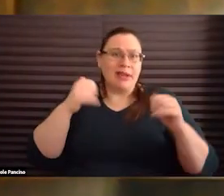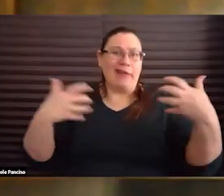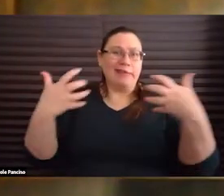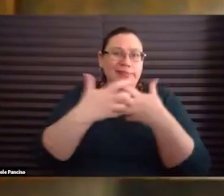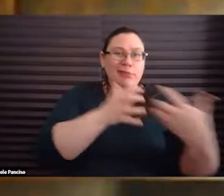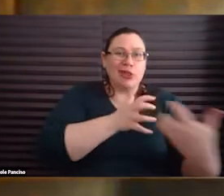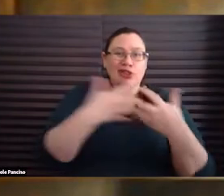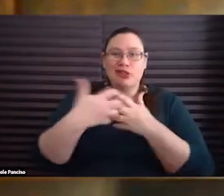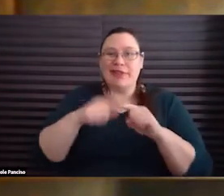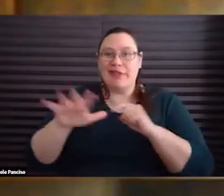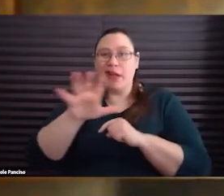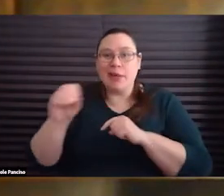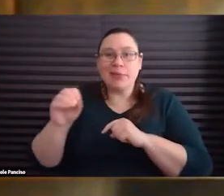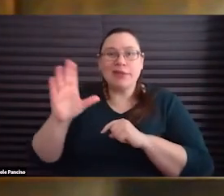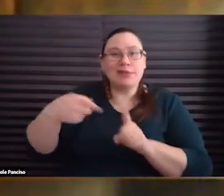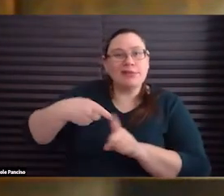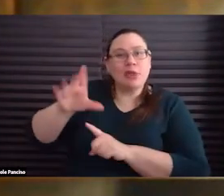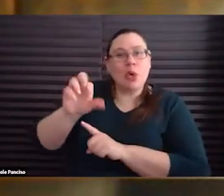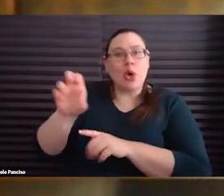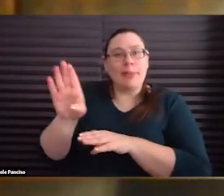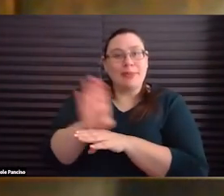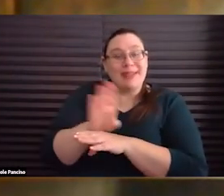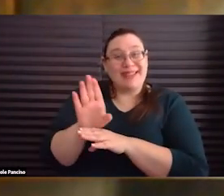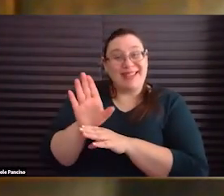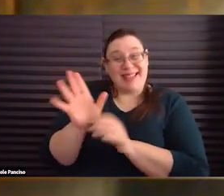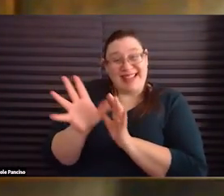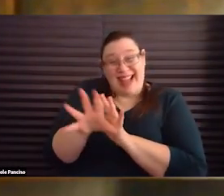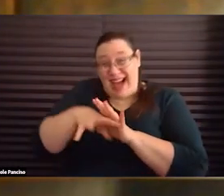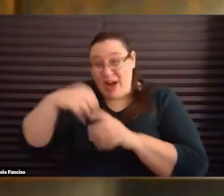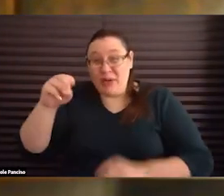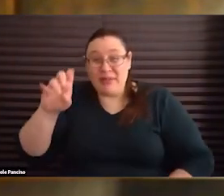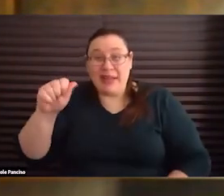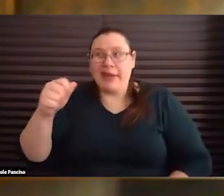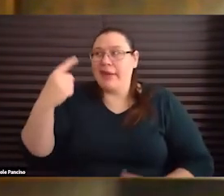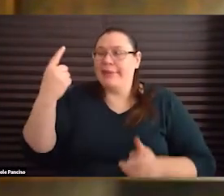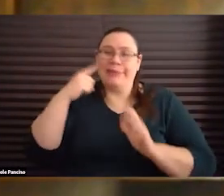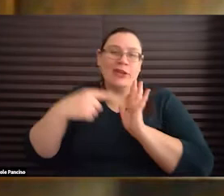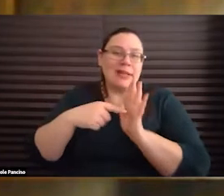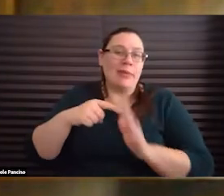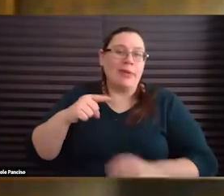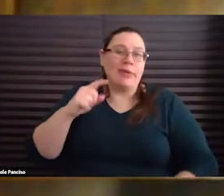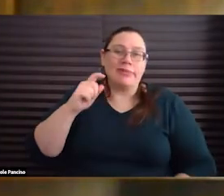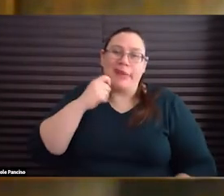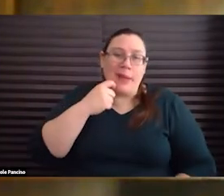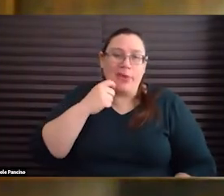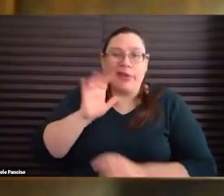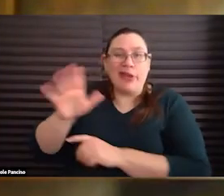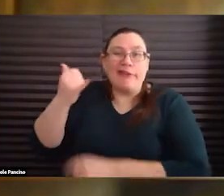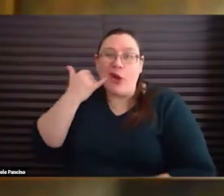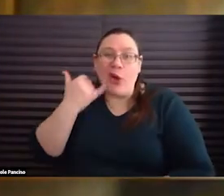companies whose core business is something outside of media, like Apple and phones or